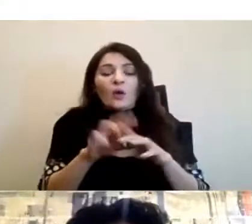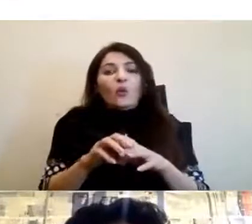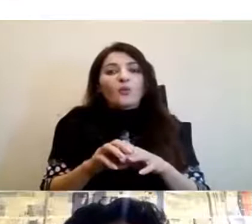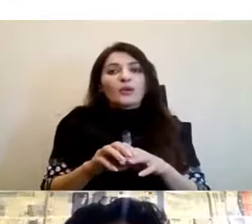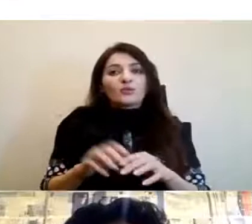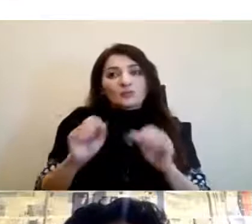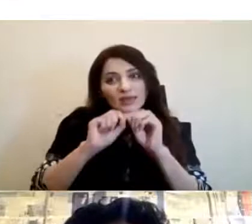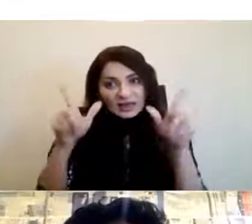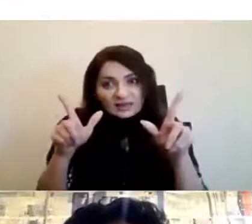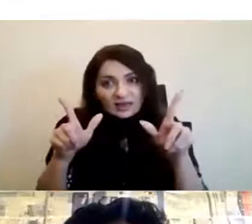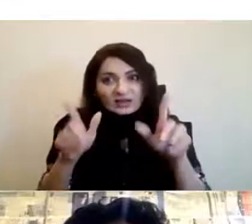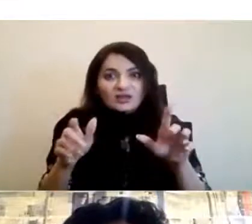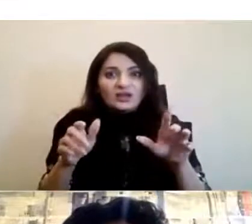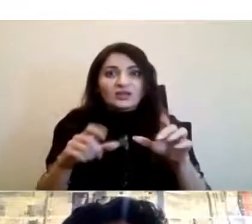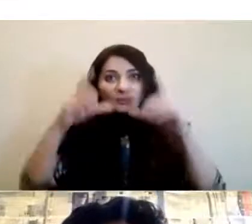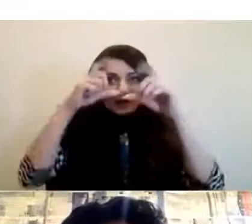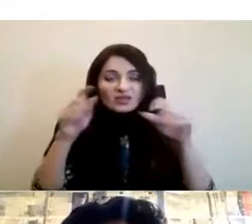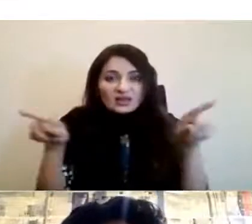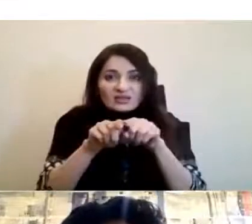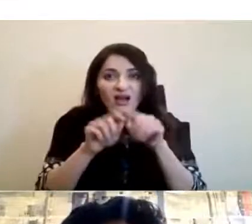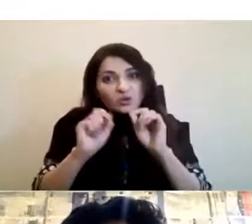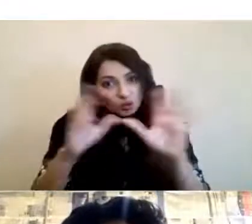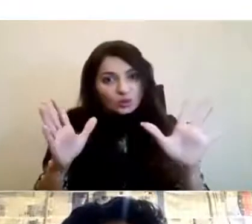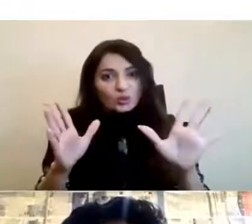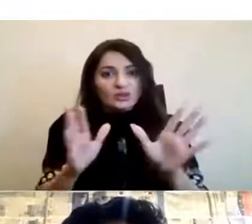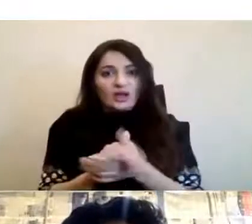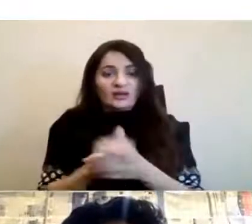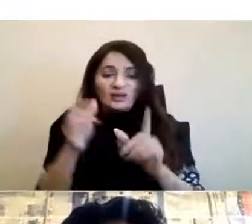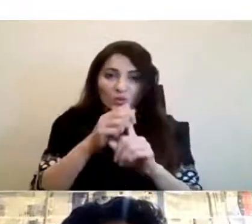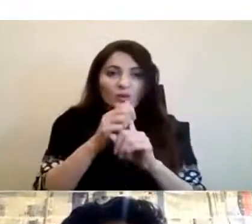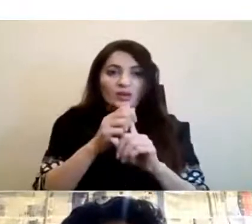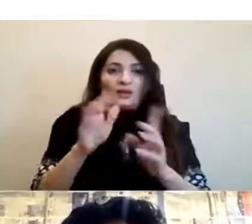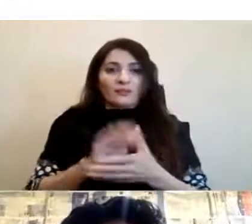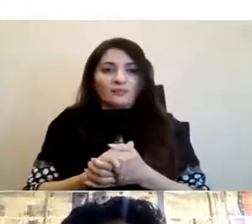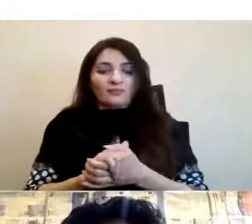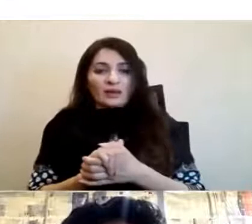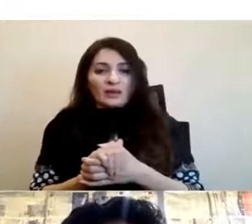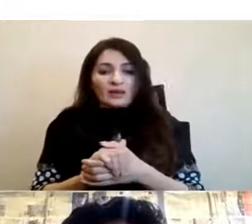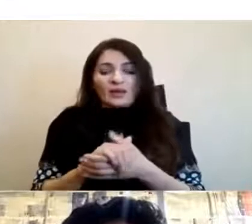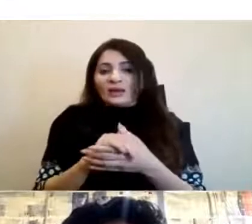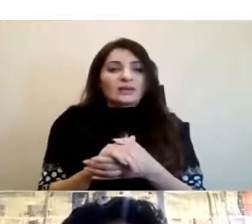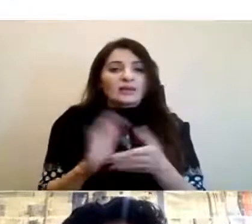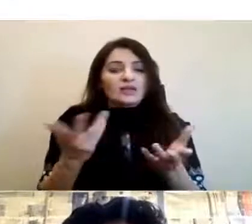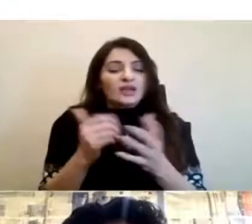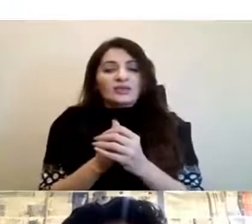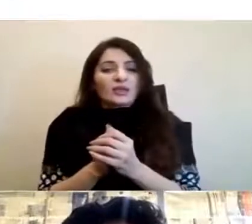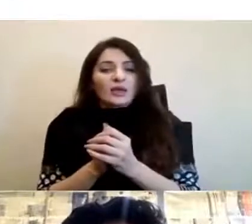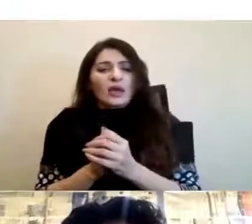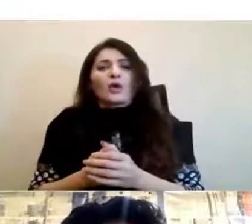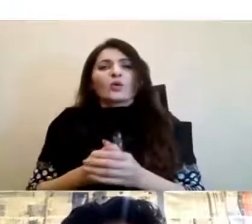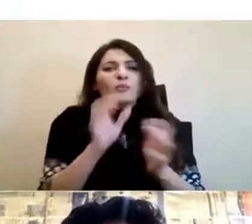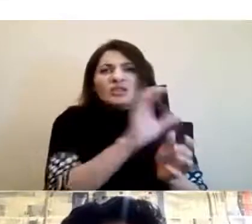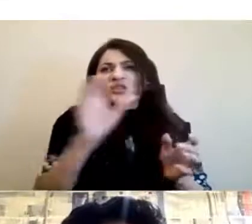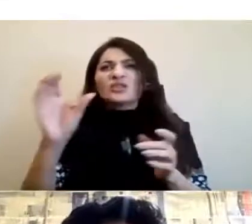photo. That can provide additional context about a photo, such as the count of recognized objects, positional